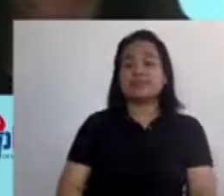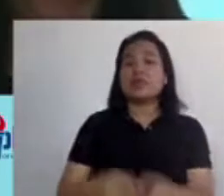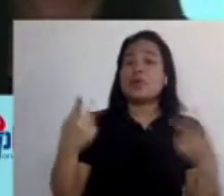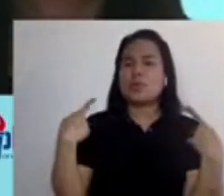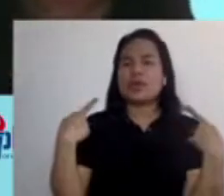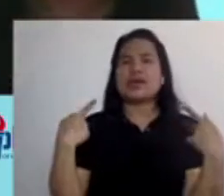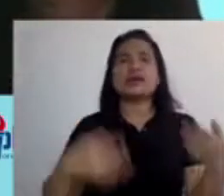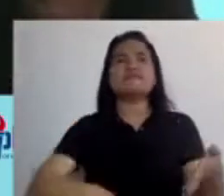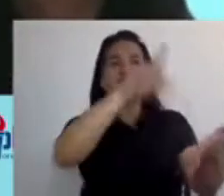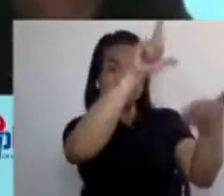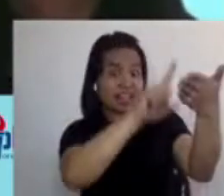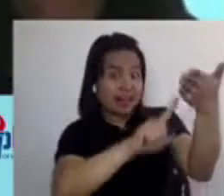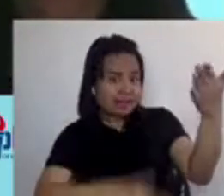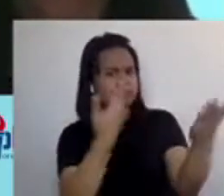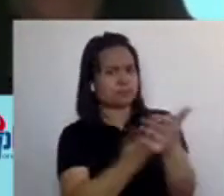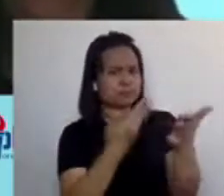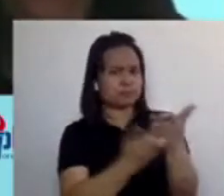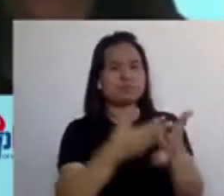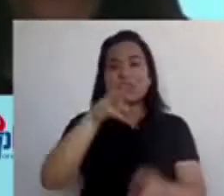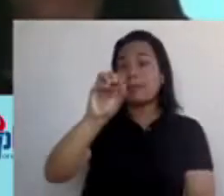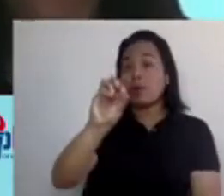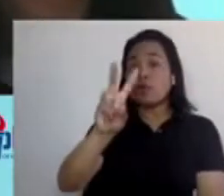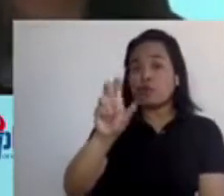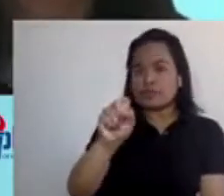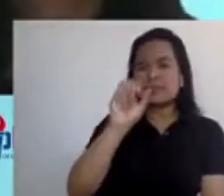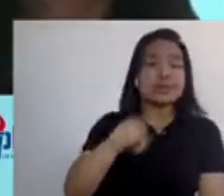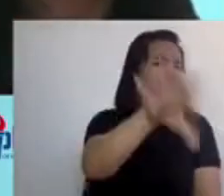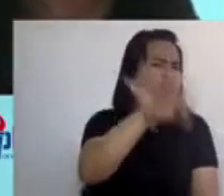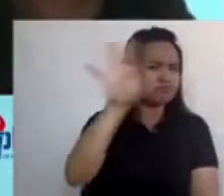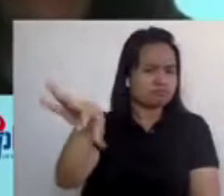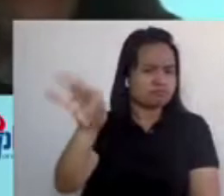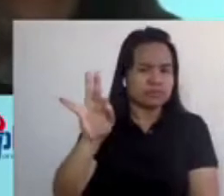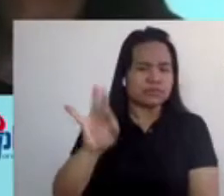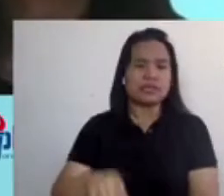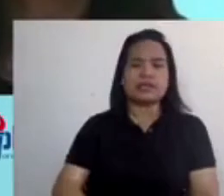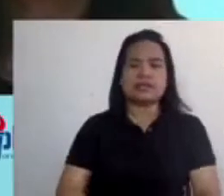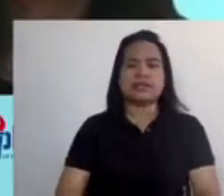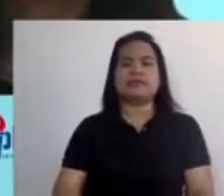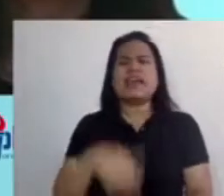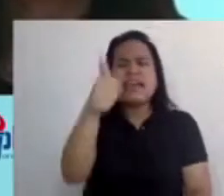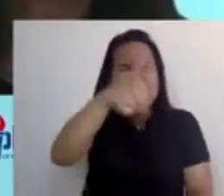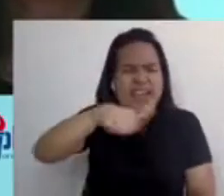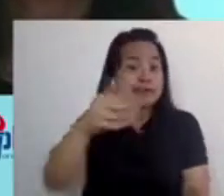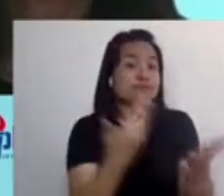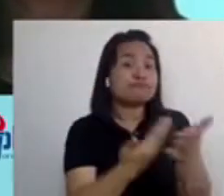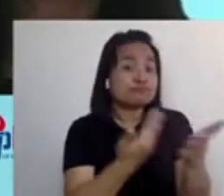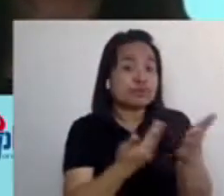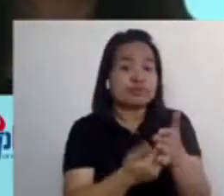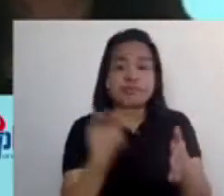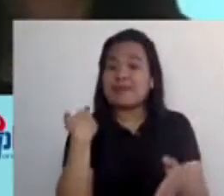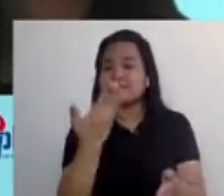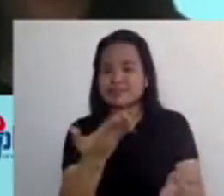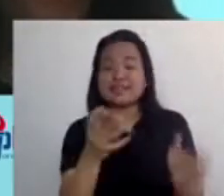can select from. Again, I highlighted there any proof of the following MOVs. So if you were involved